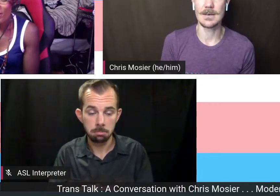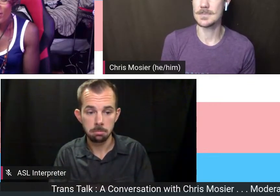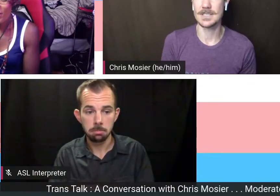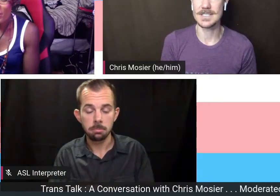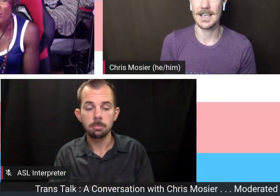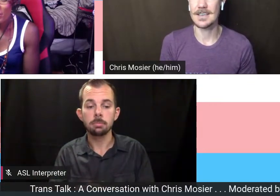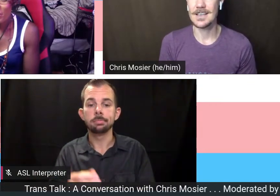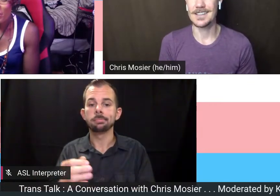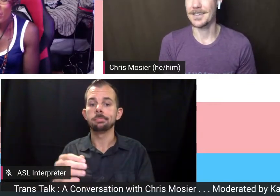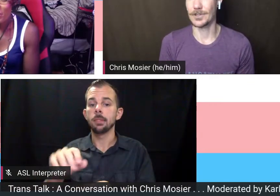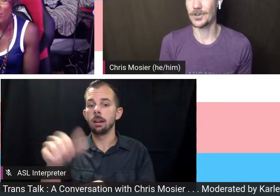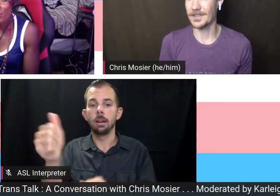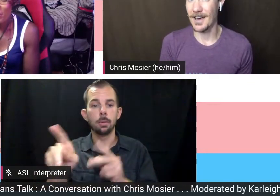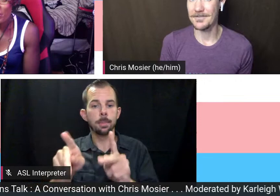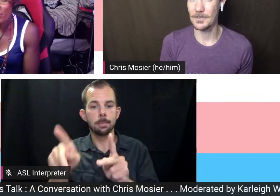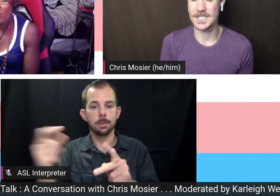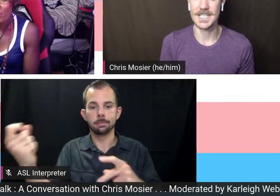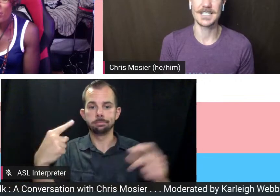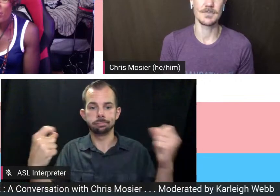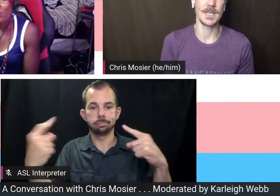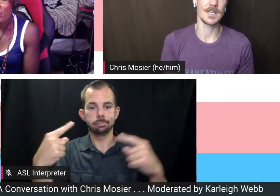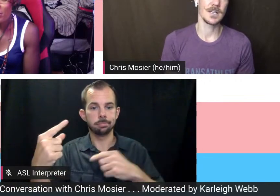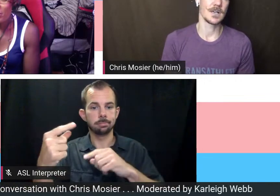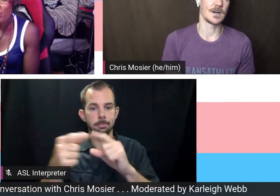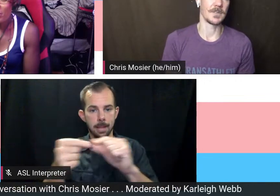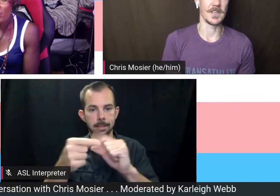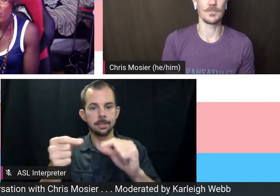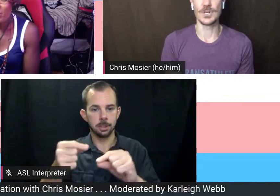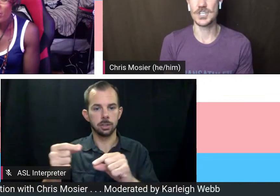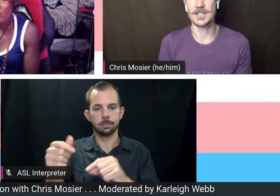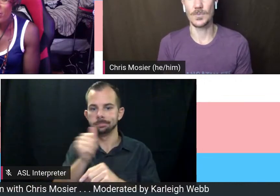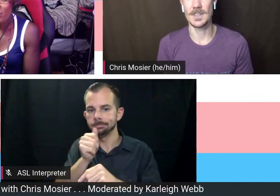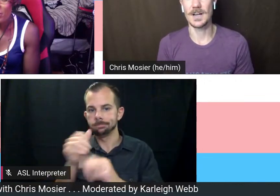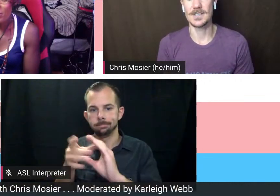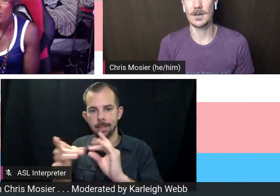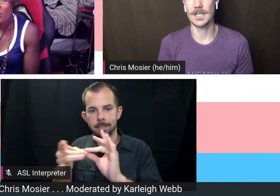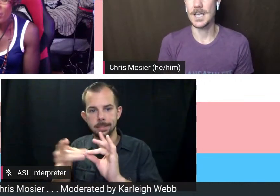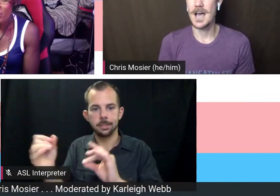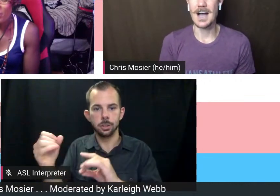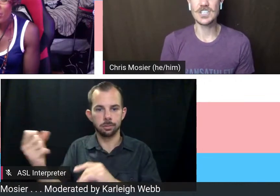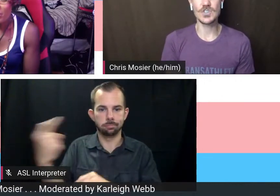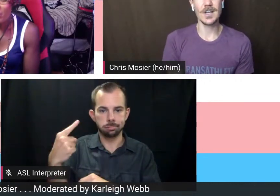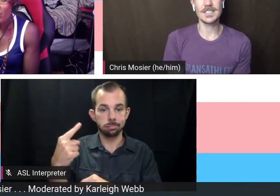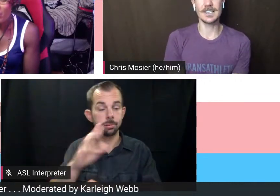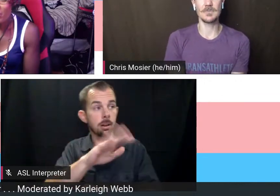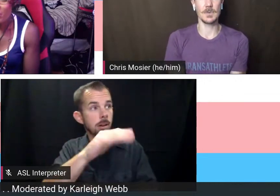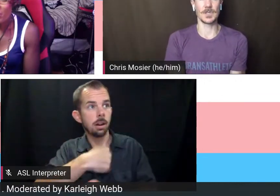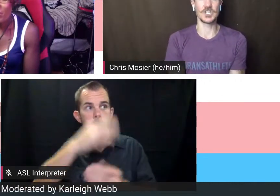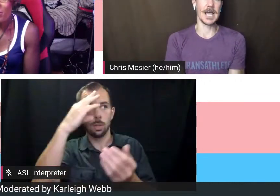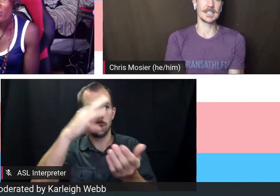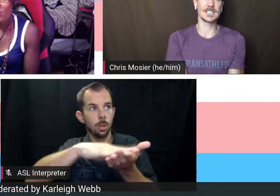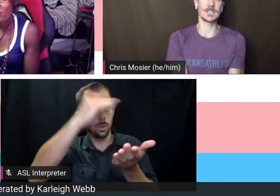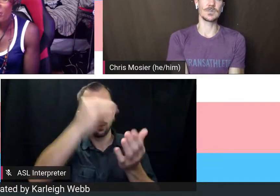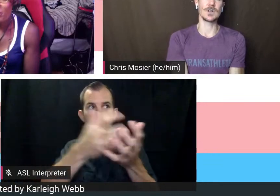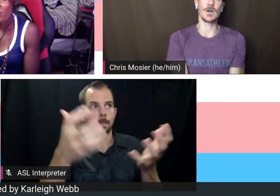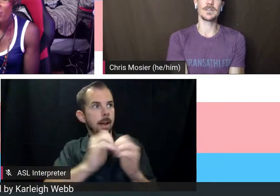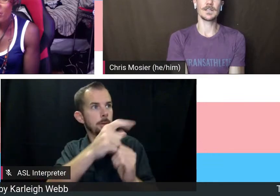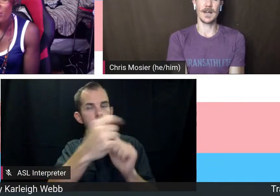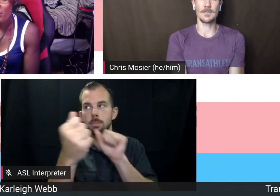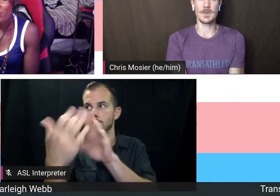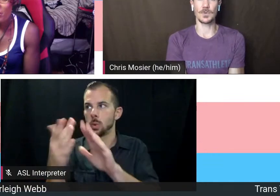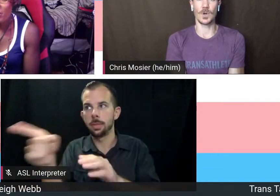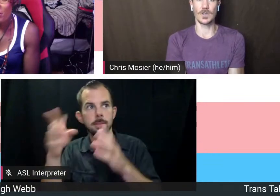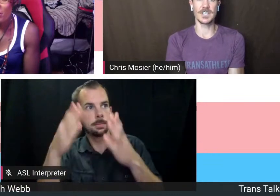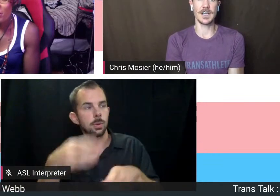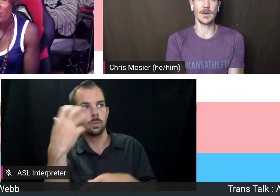my DMs and say that they've learned a lot from listening to me, that they appreciate the way that I talk. Like, I just try to give people a chance to, I think